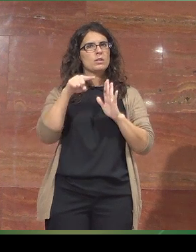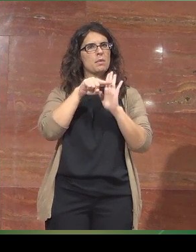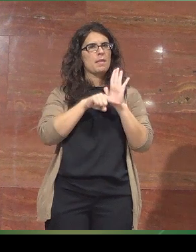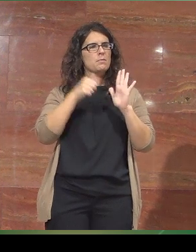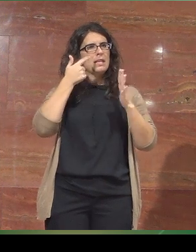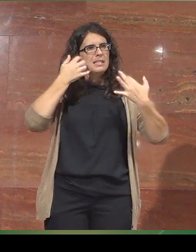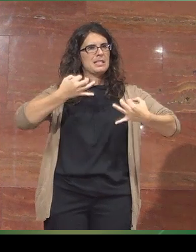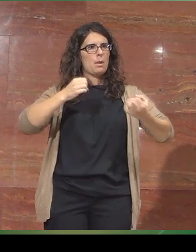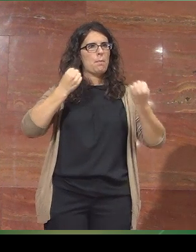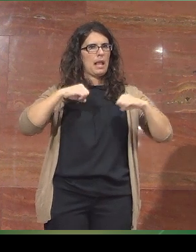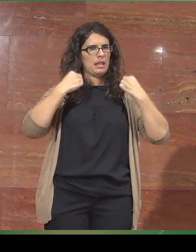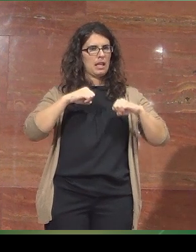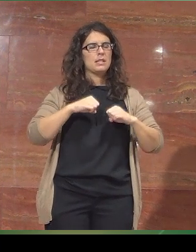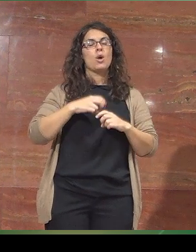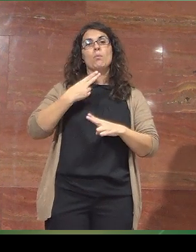take.